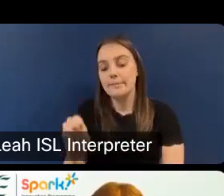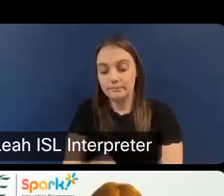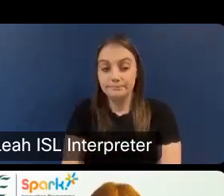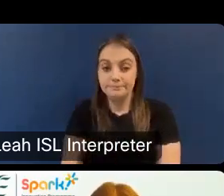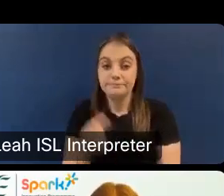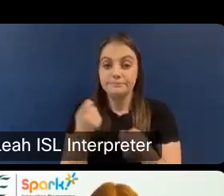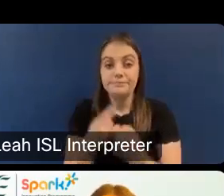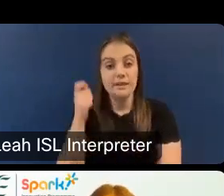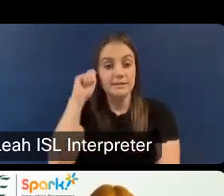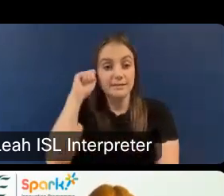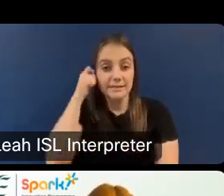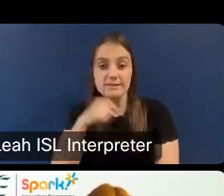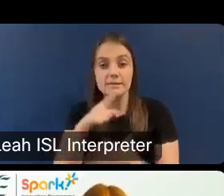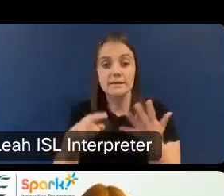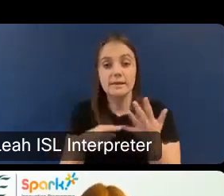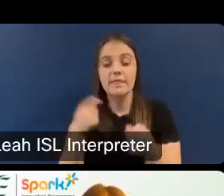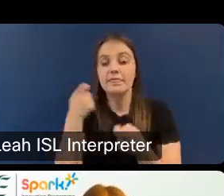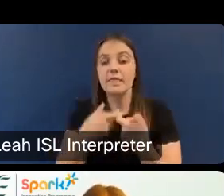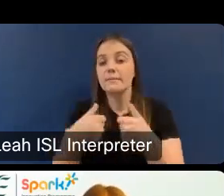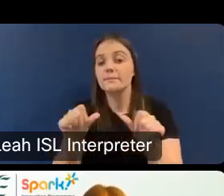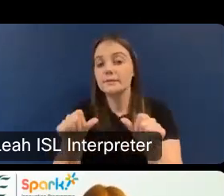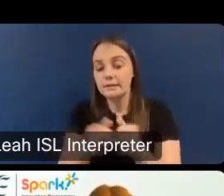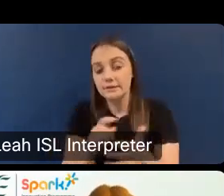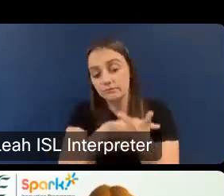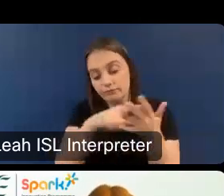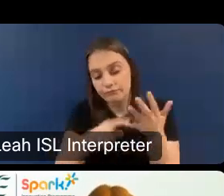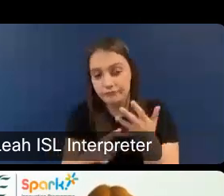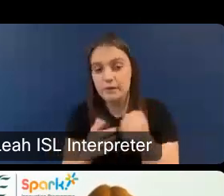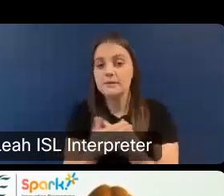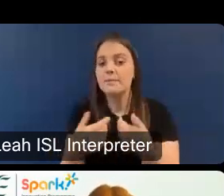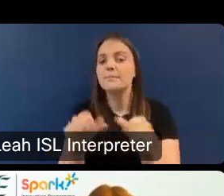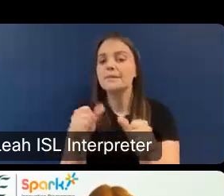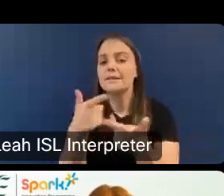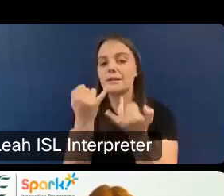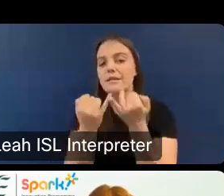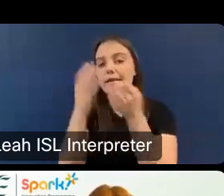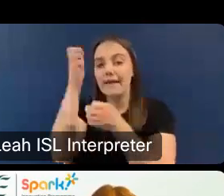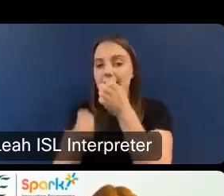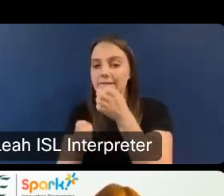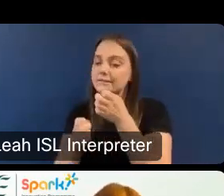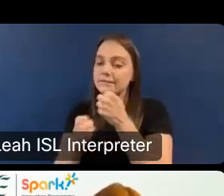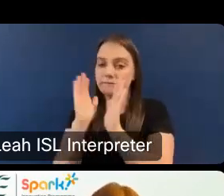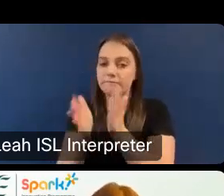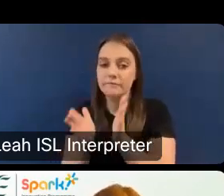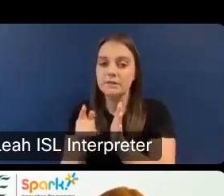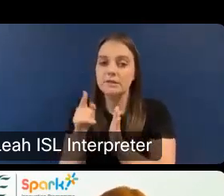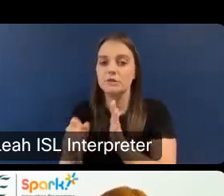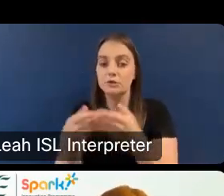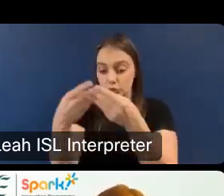testing those ideas to then move into implementation, which will be kind of that end, let's say,